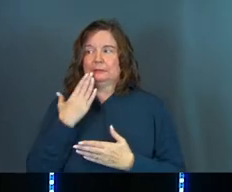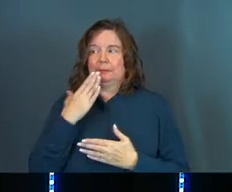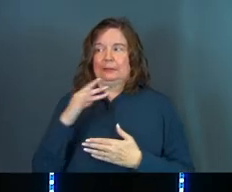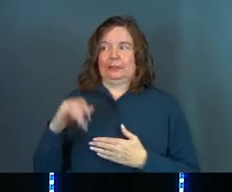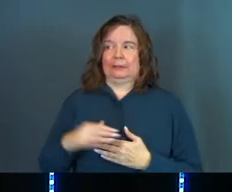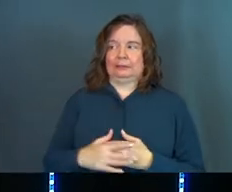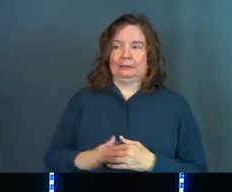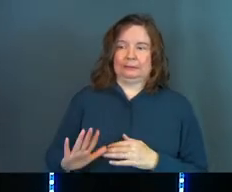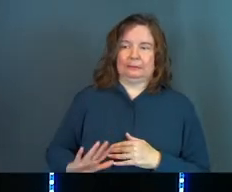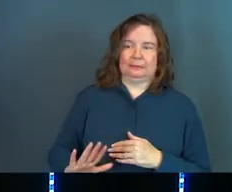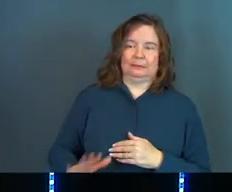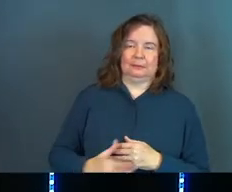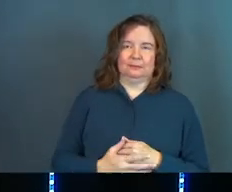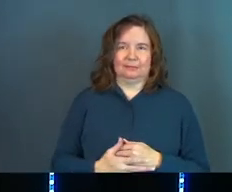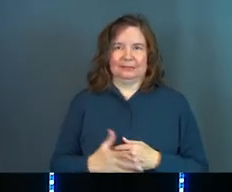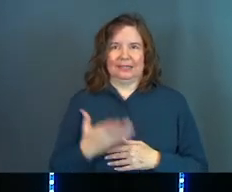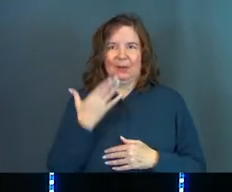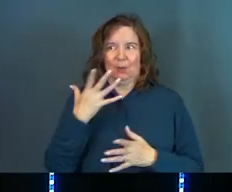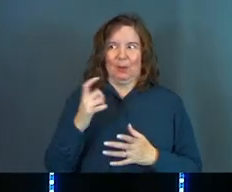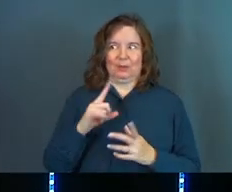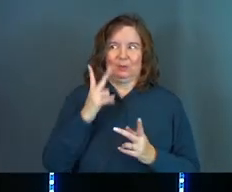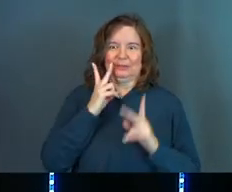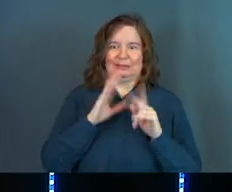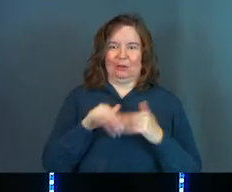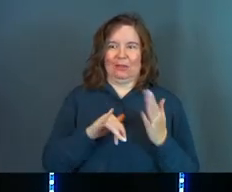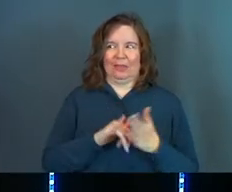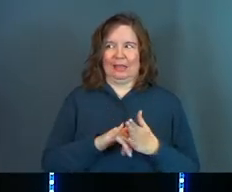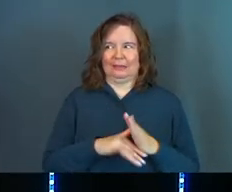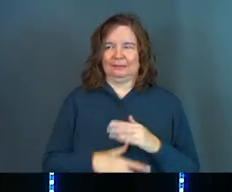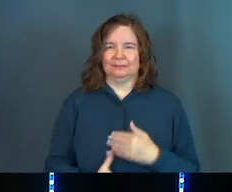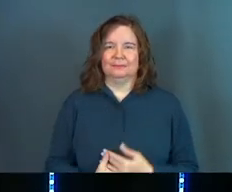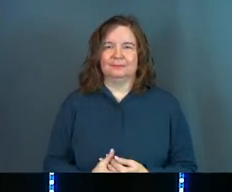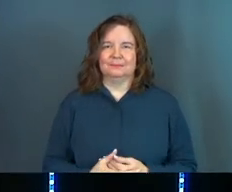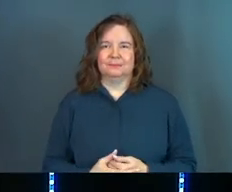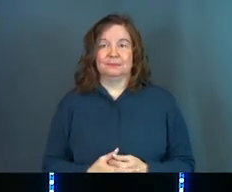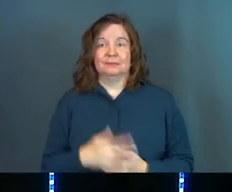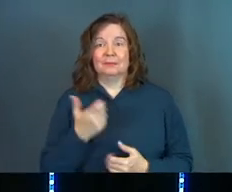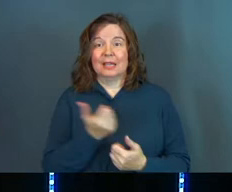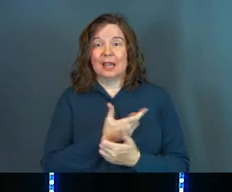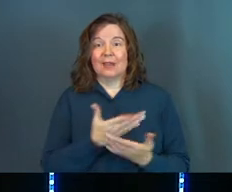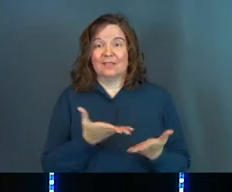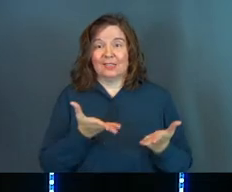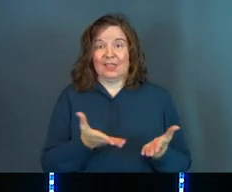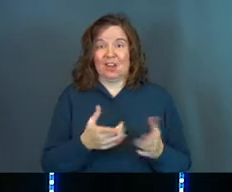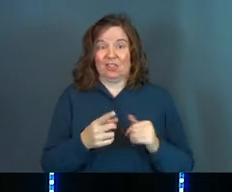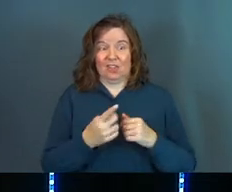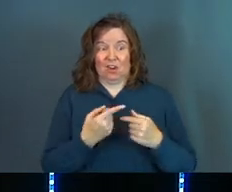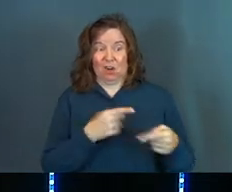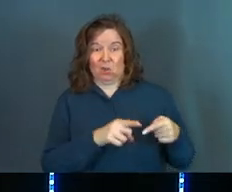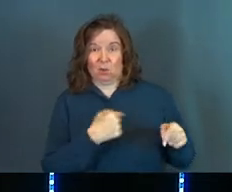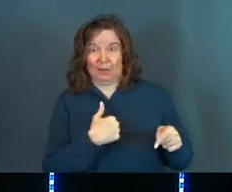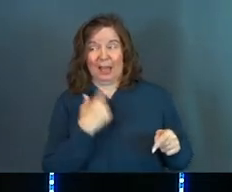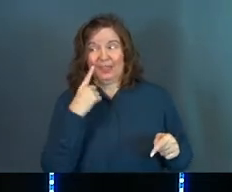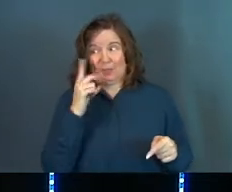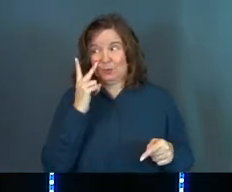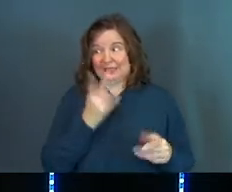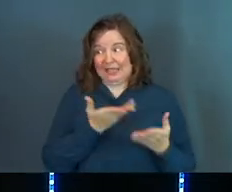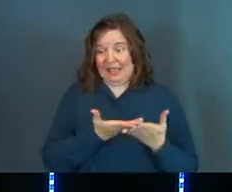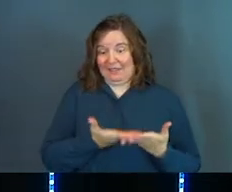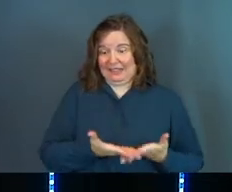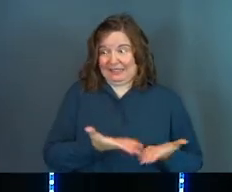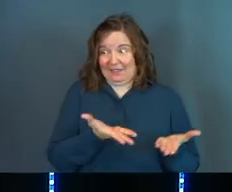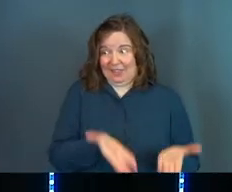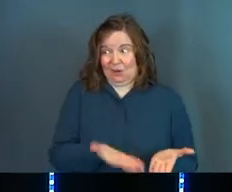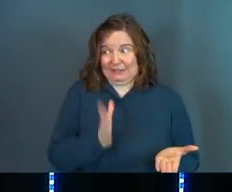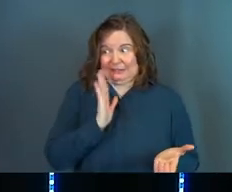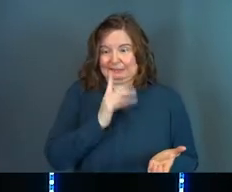that. I don't know that I want you to see all that. Because everything they're all accusing me of, I think you're going to see the evidence of